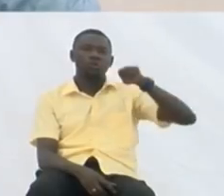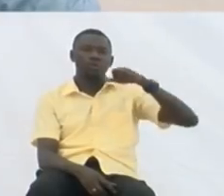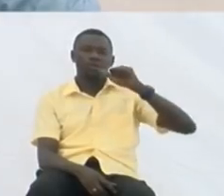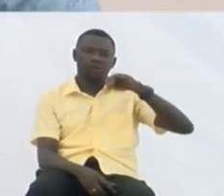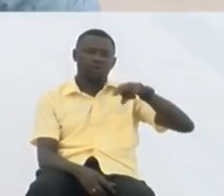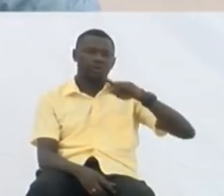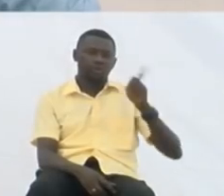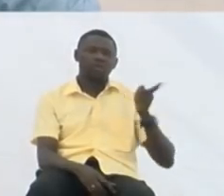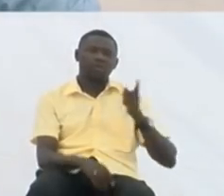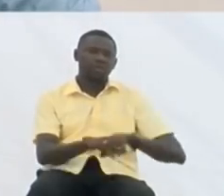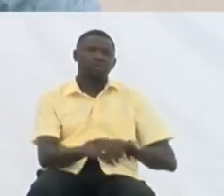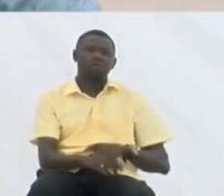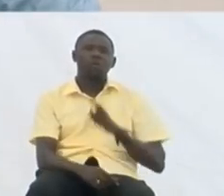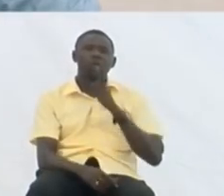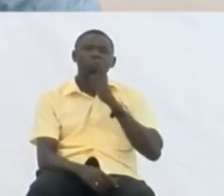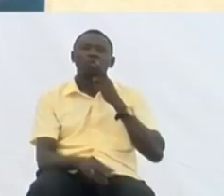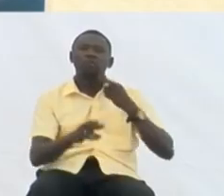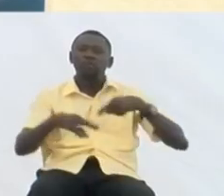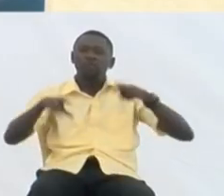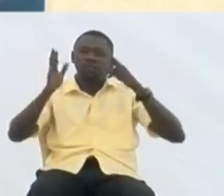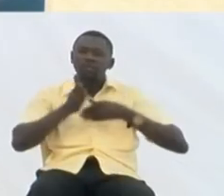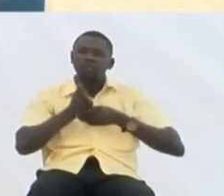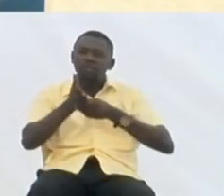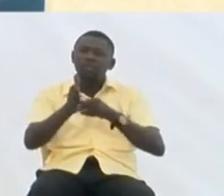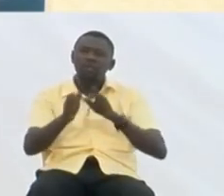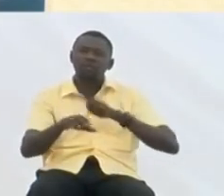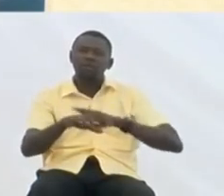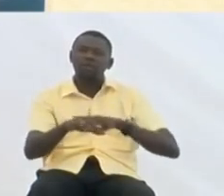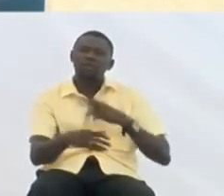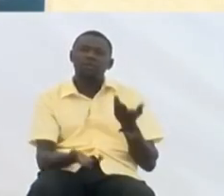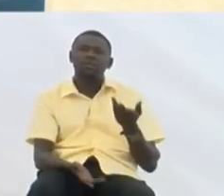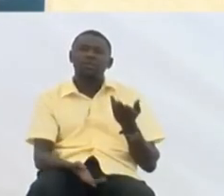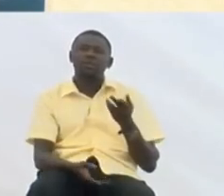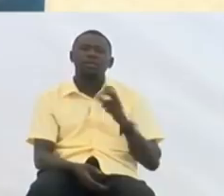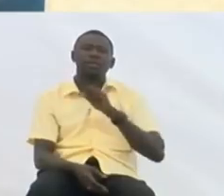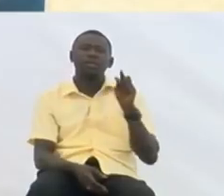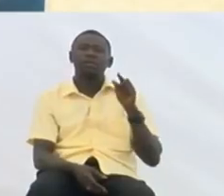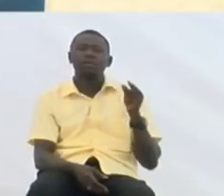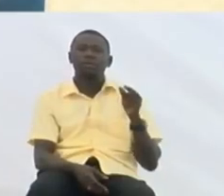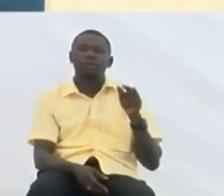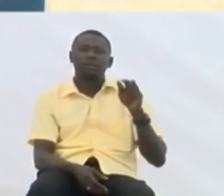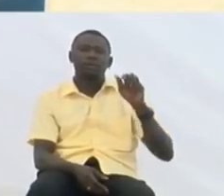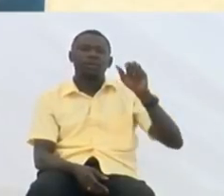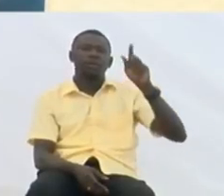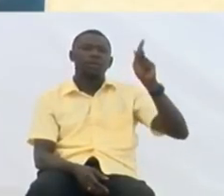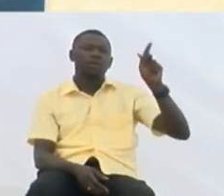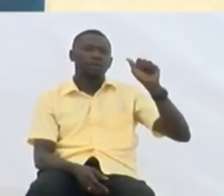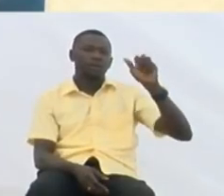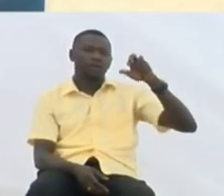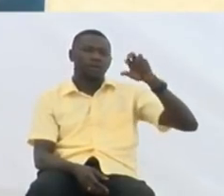Alfang Karamo Bojang. And proceed, please. Akosila isi tenteng.